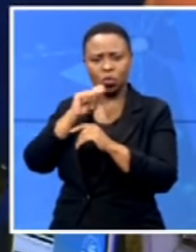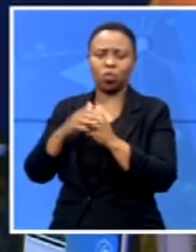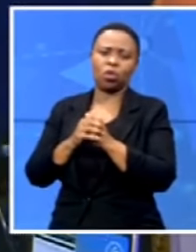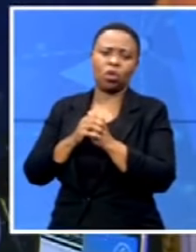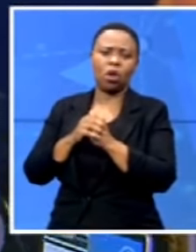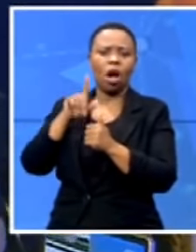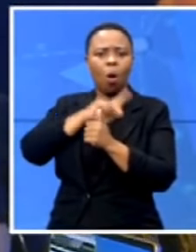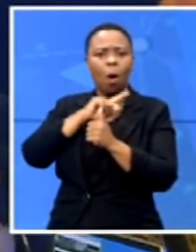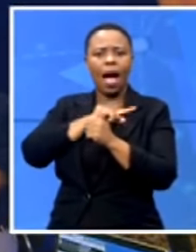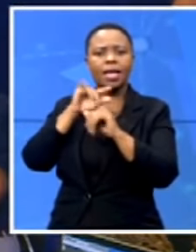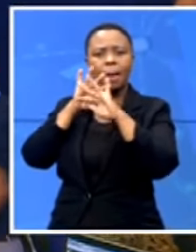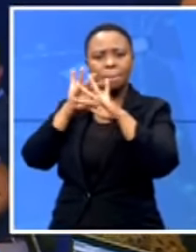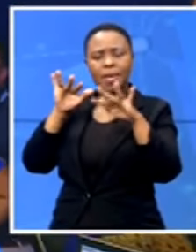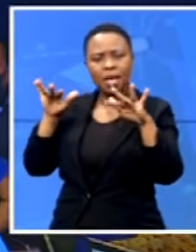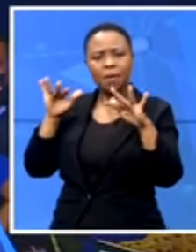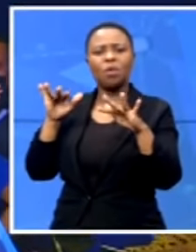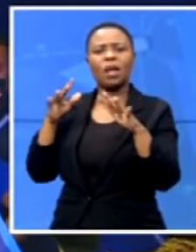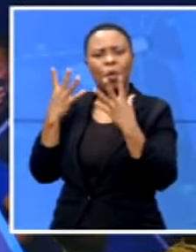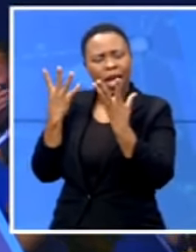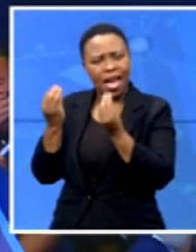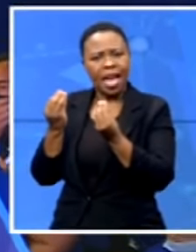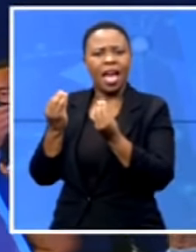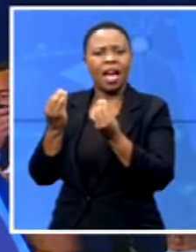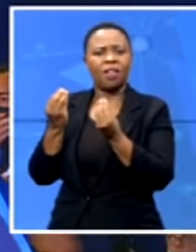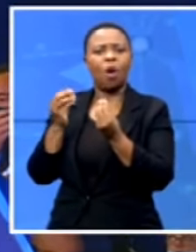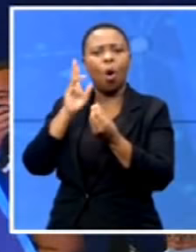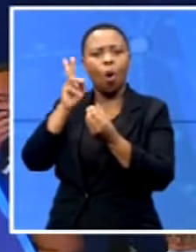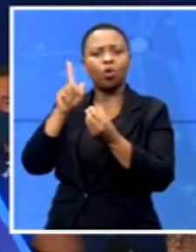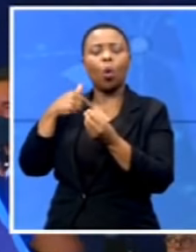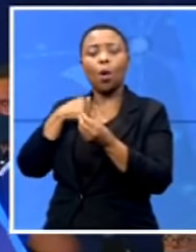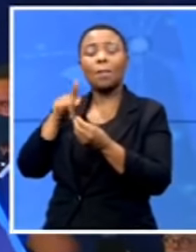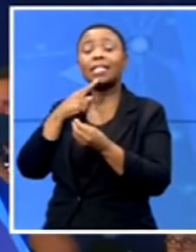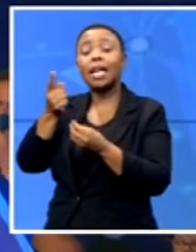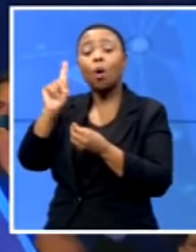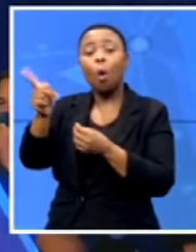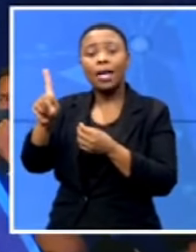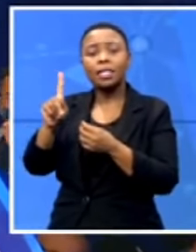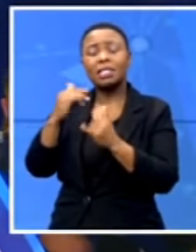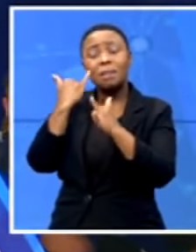must also mention is that the glitches that were discovered yesterday by the